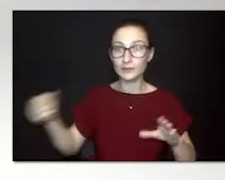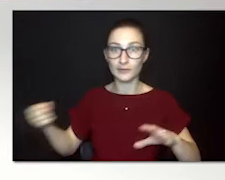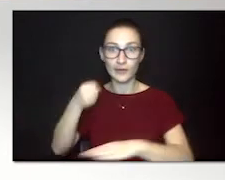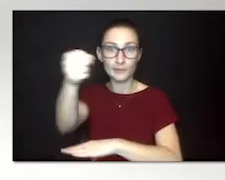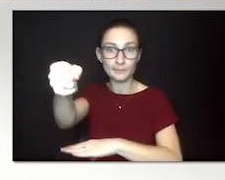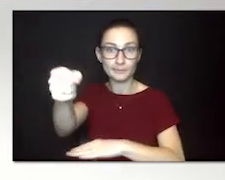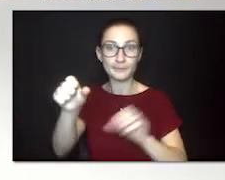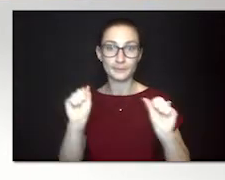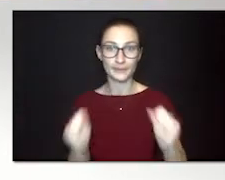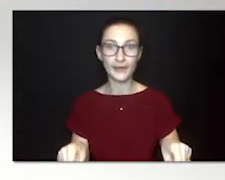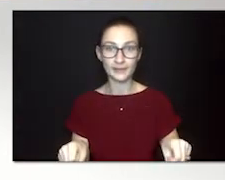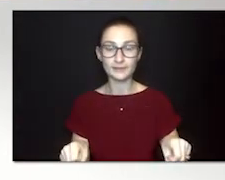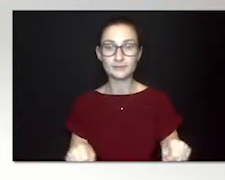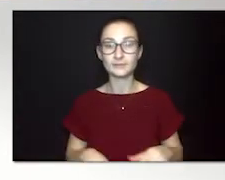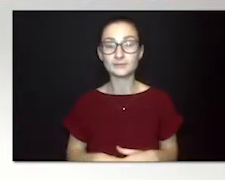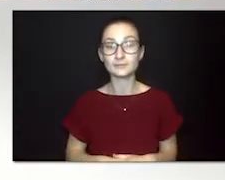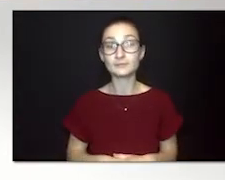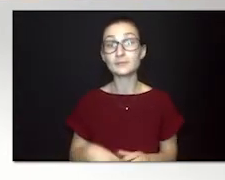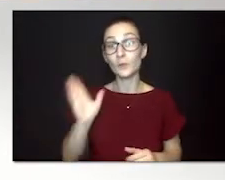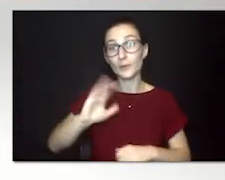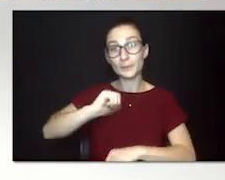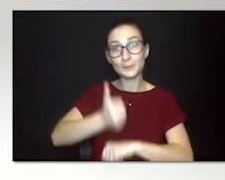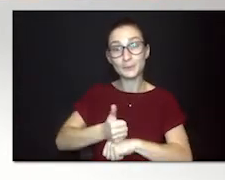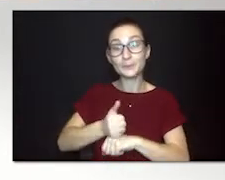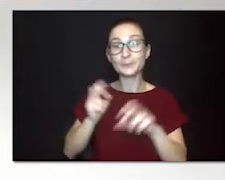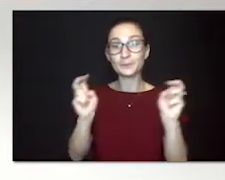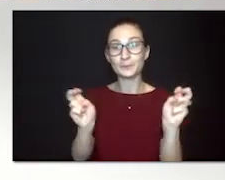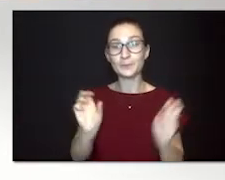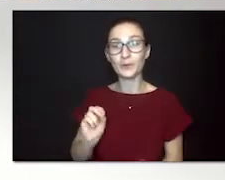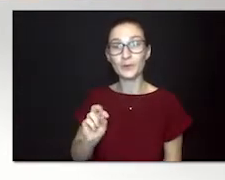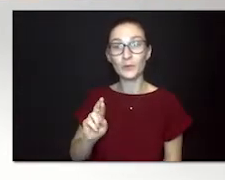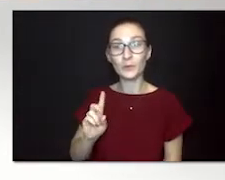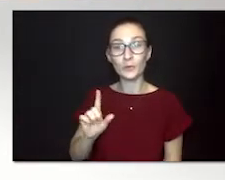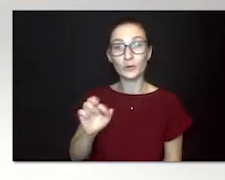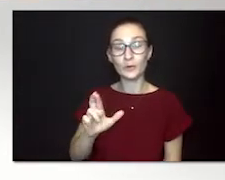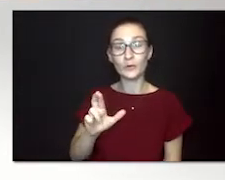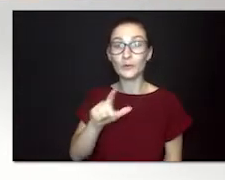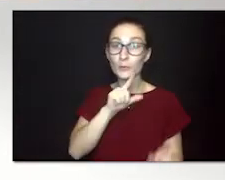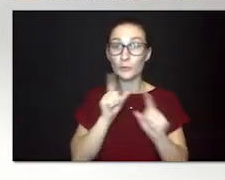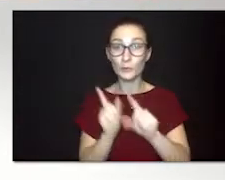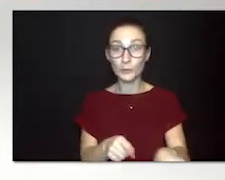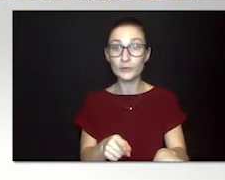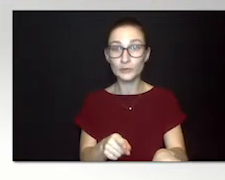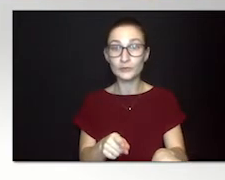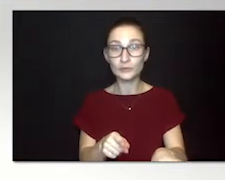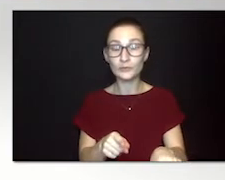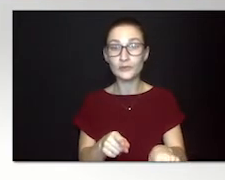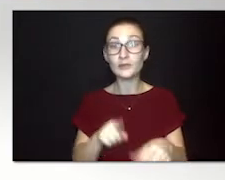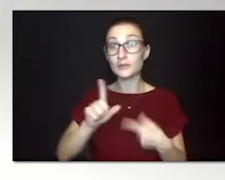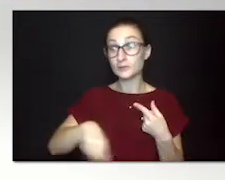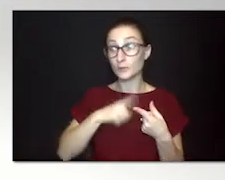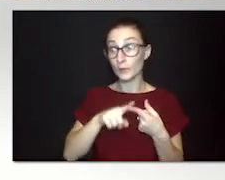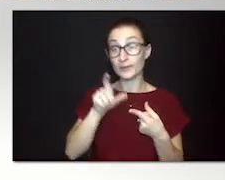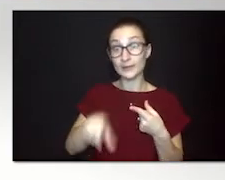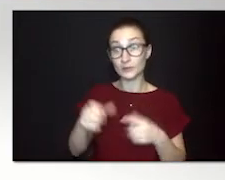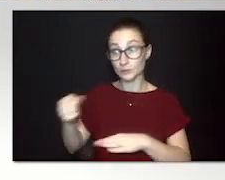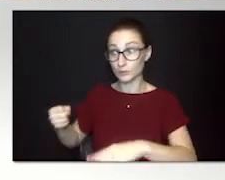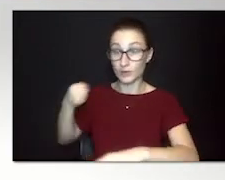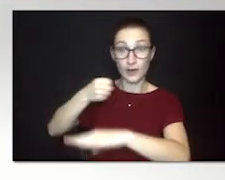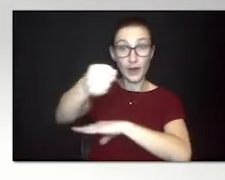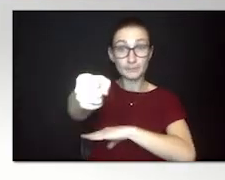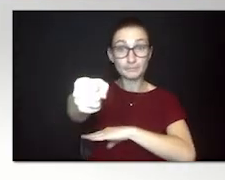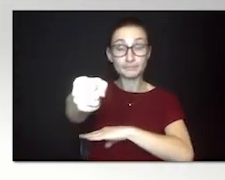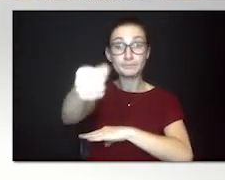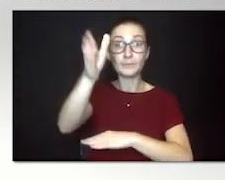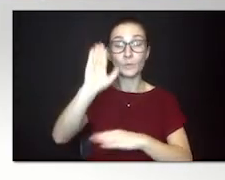And so there would be an order designating them as the guardian standby, And then once they have to actually take and step into the shoes